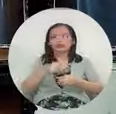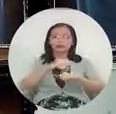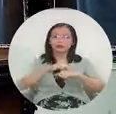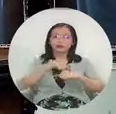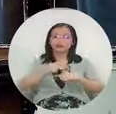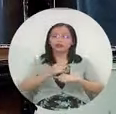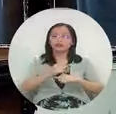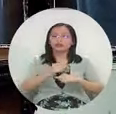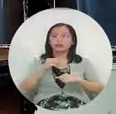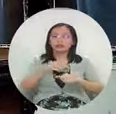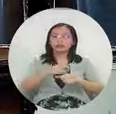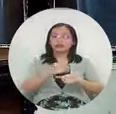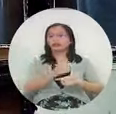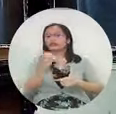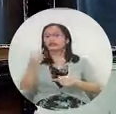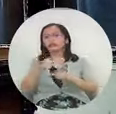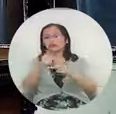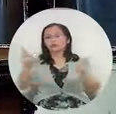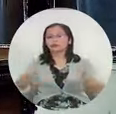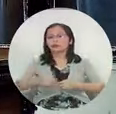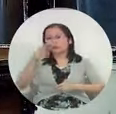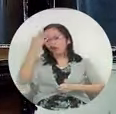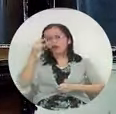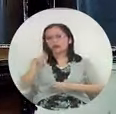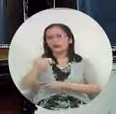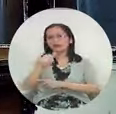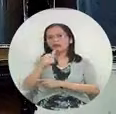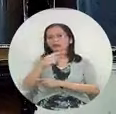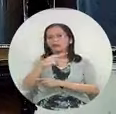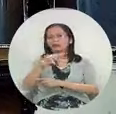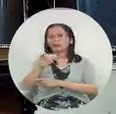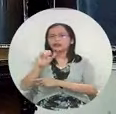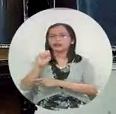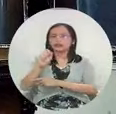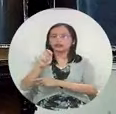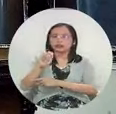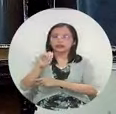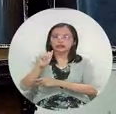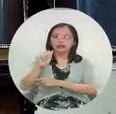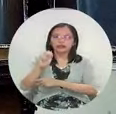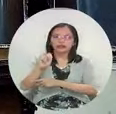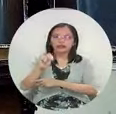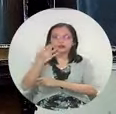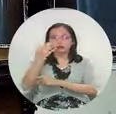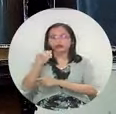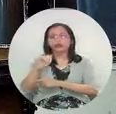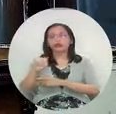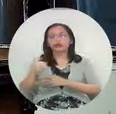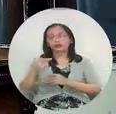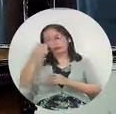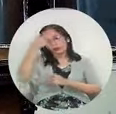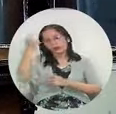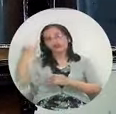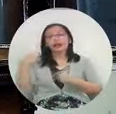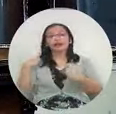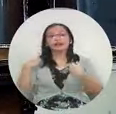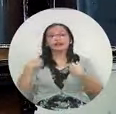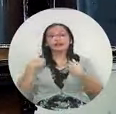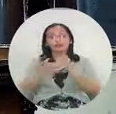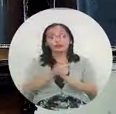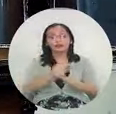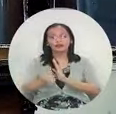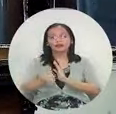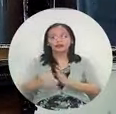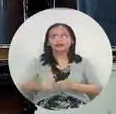Thailand. Pakistan magyud. Sometimes we have gifts that God gives to us and God